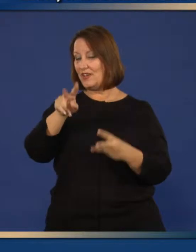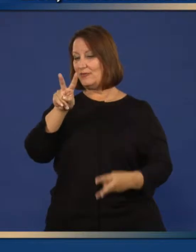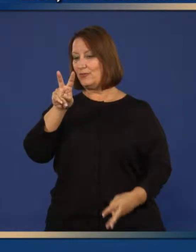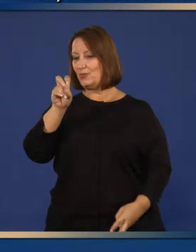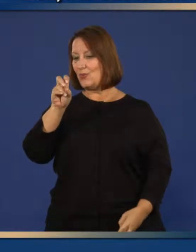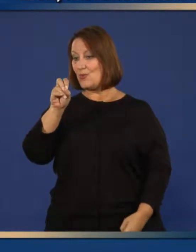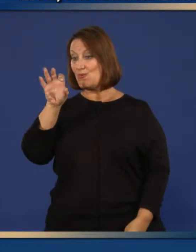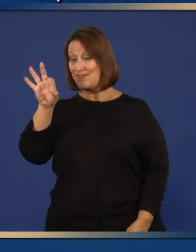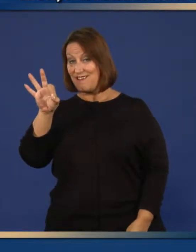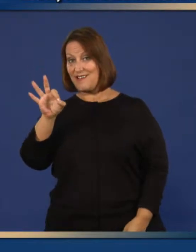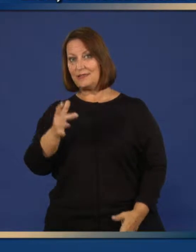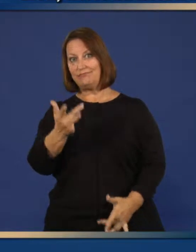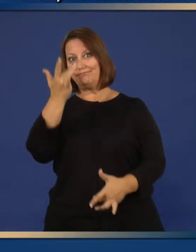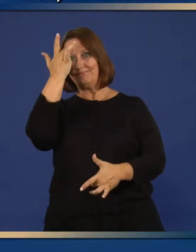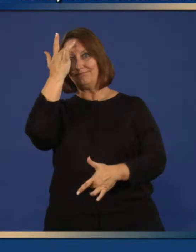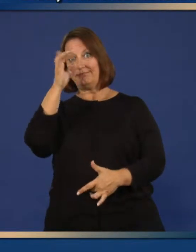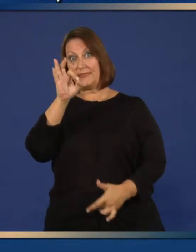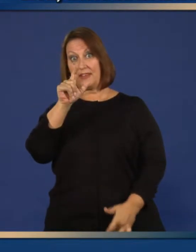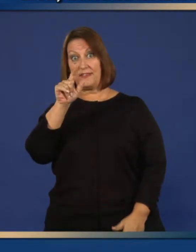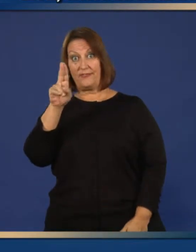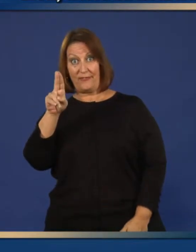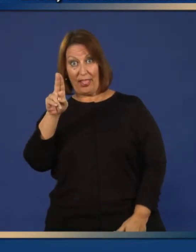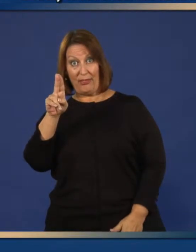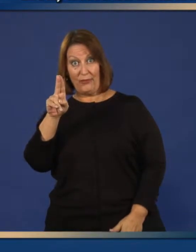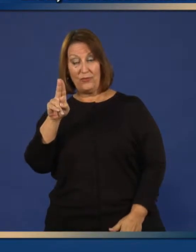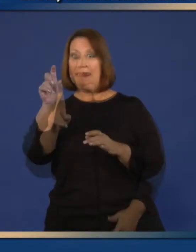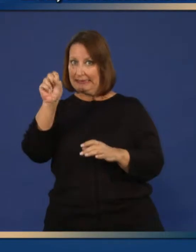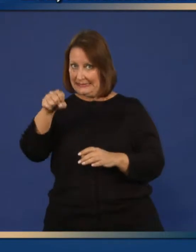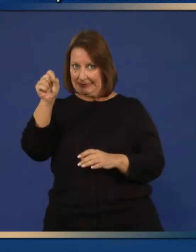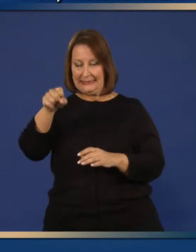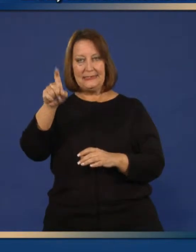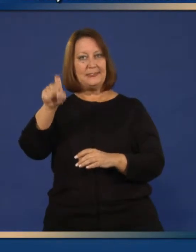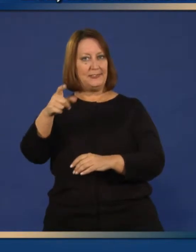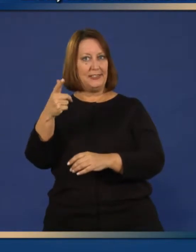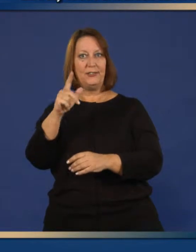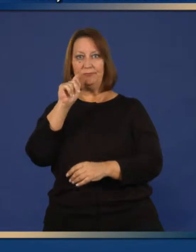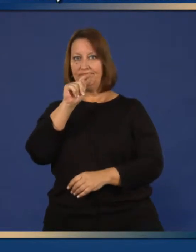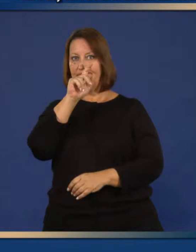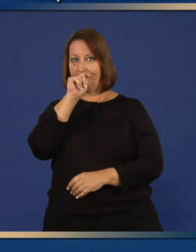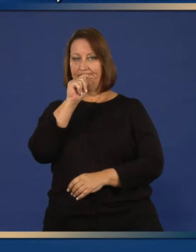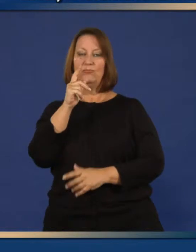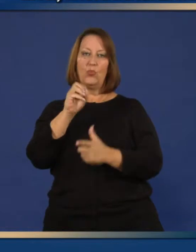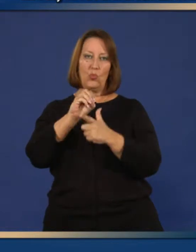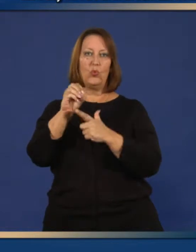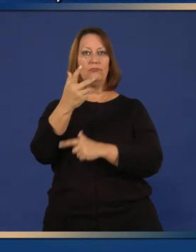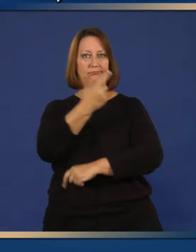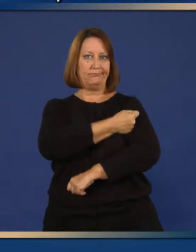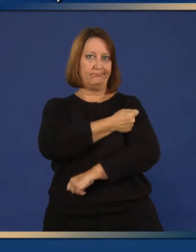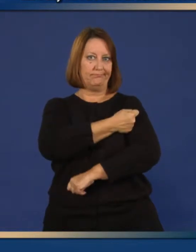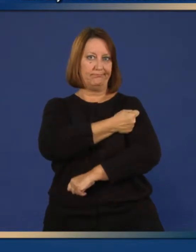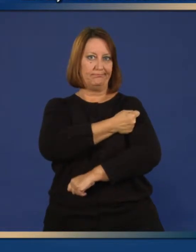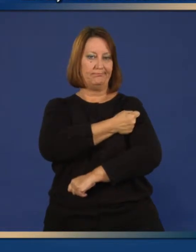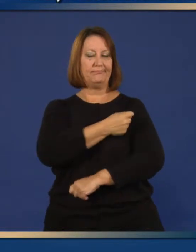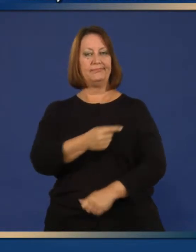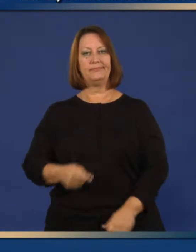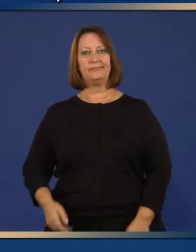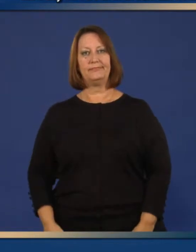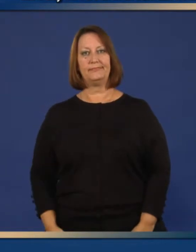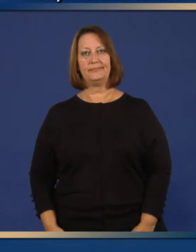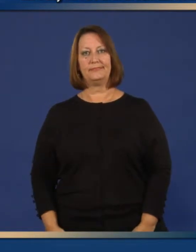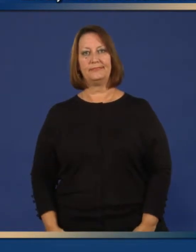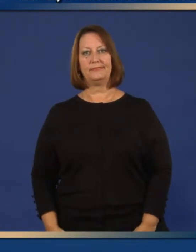in 2009 should still get the current year seasonal influenza vaccine.